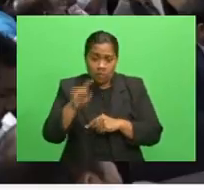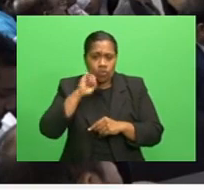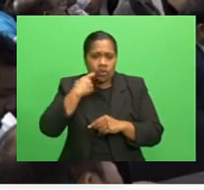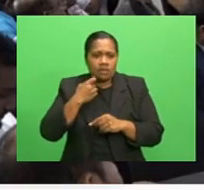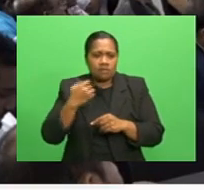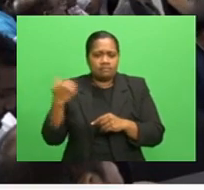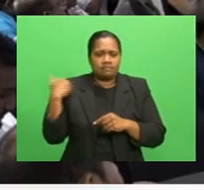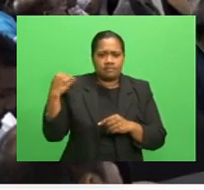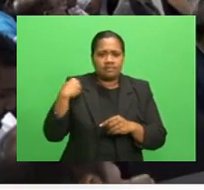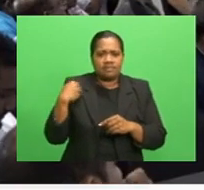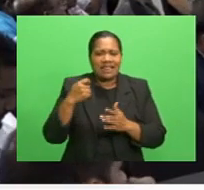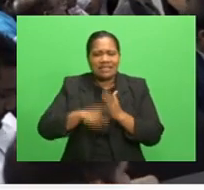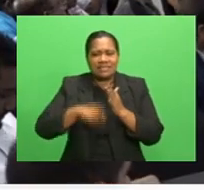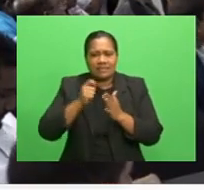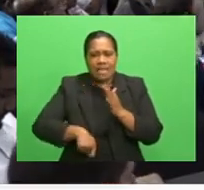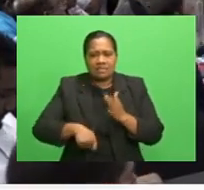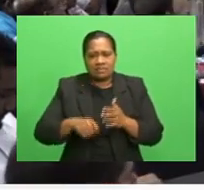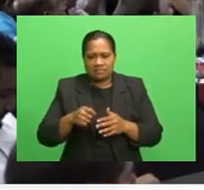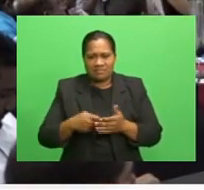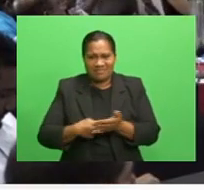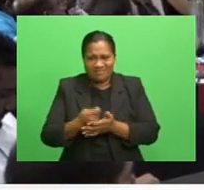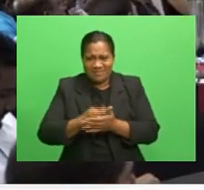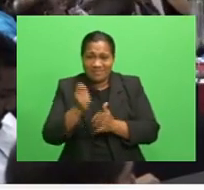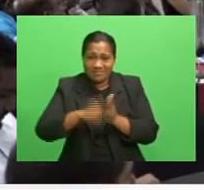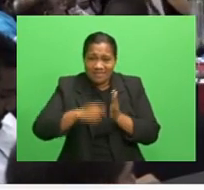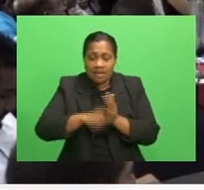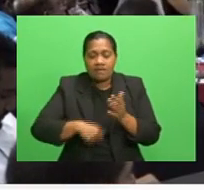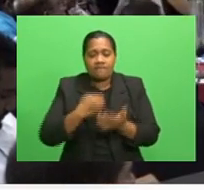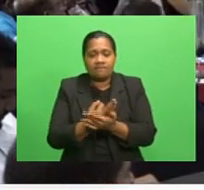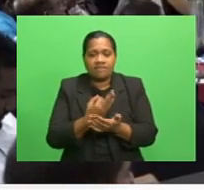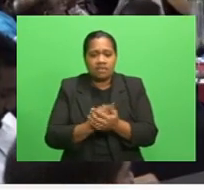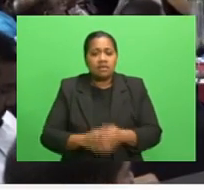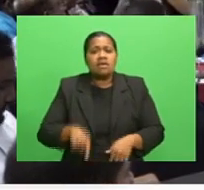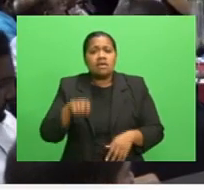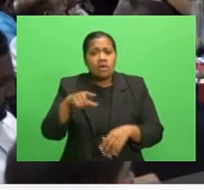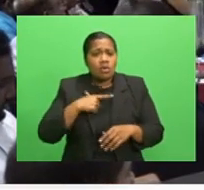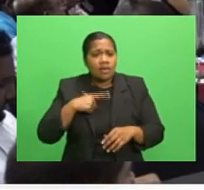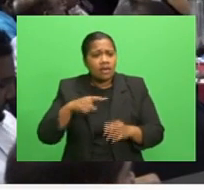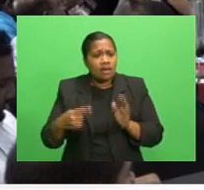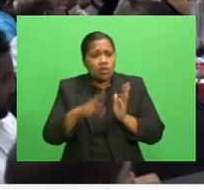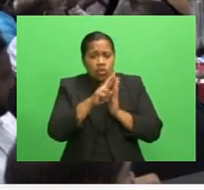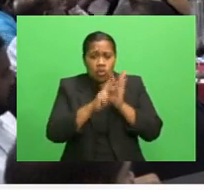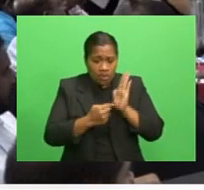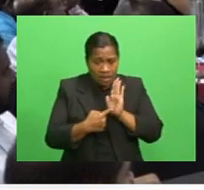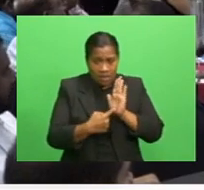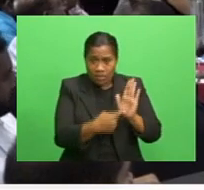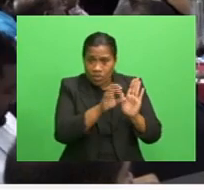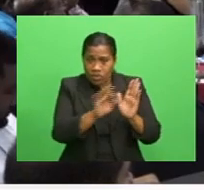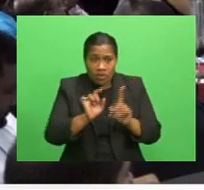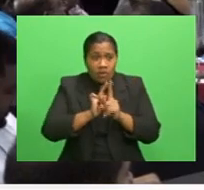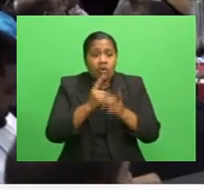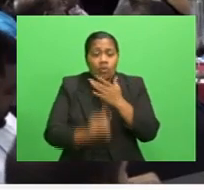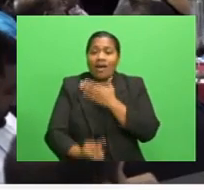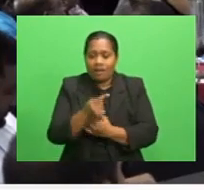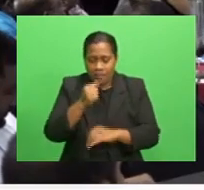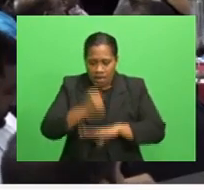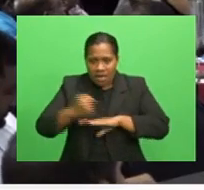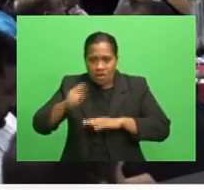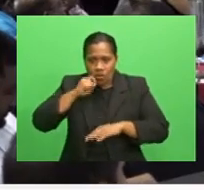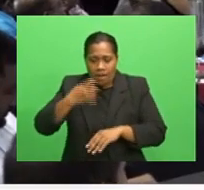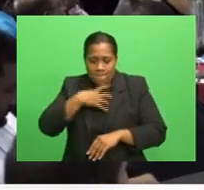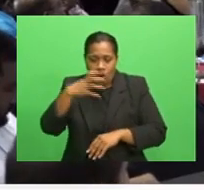The cost of you not actually wanting to adhere to the regulations will mean that government will have to fork out a lot more money, will have to